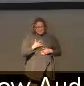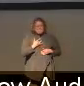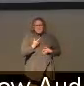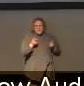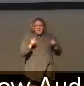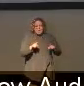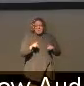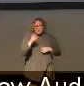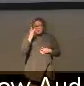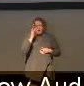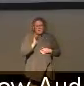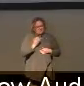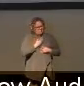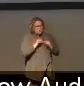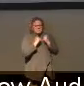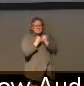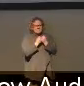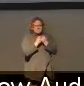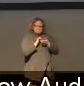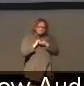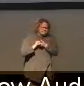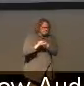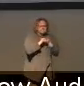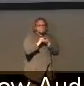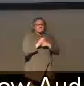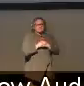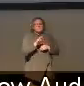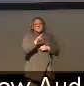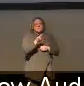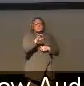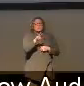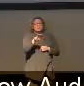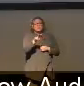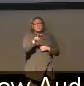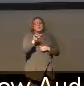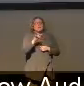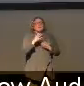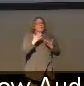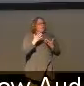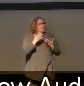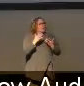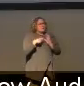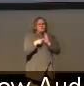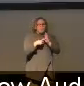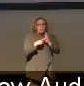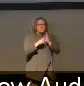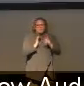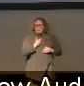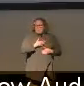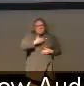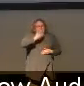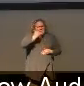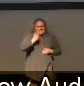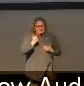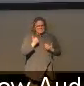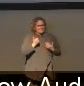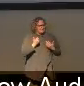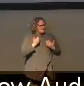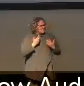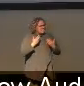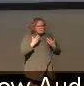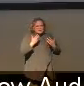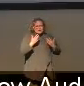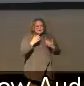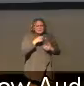team. The RICU represents the best of what Michigan has to offer. Adult physicians,